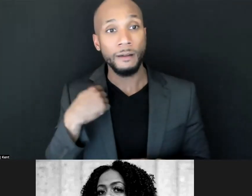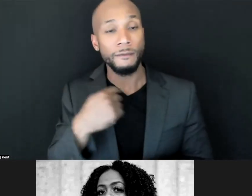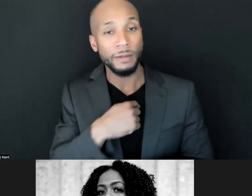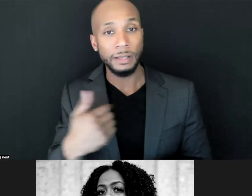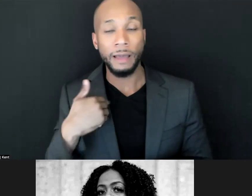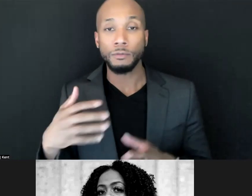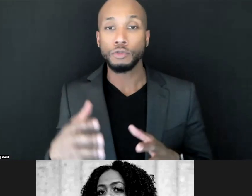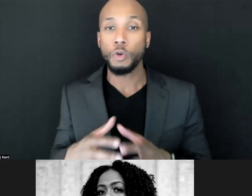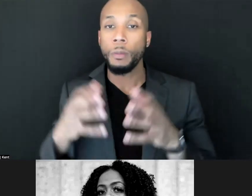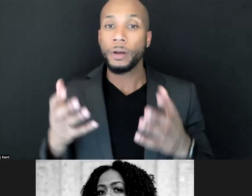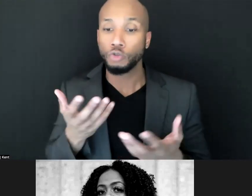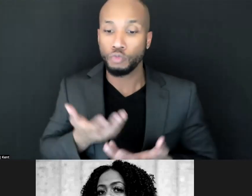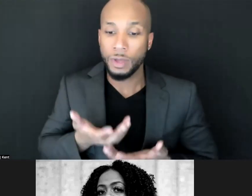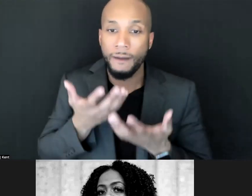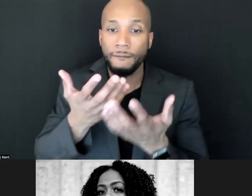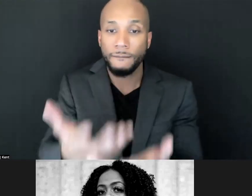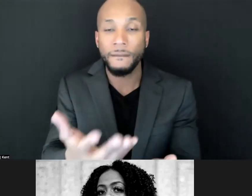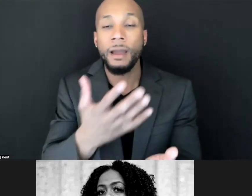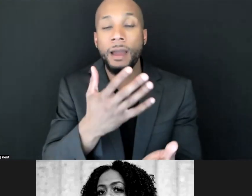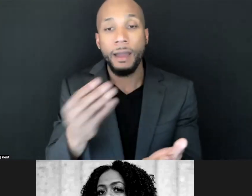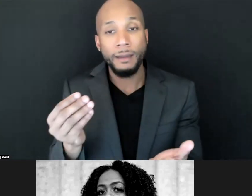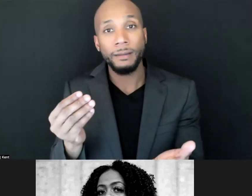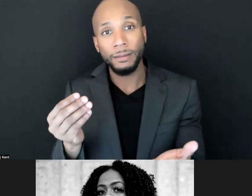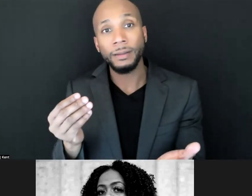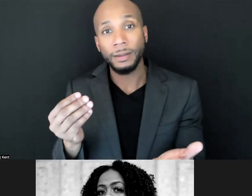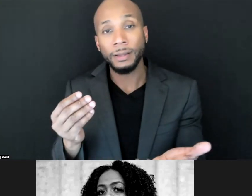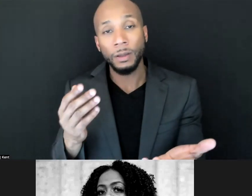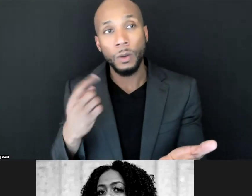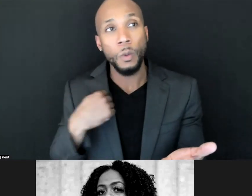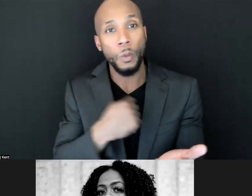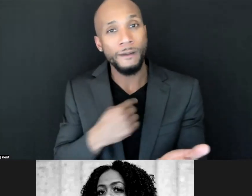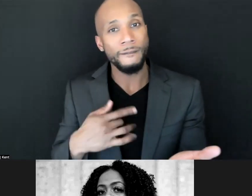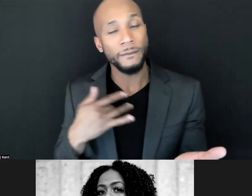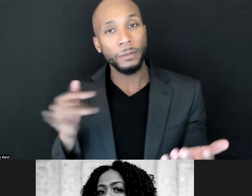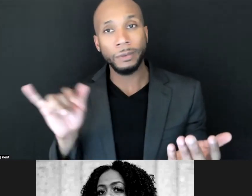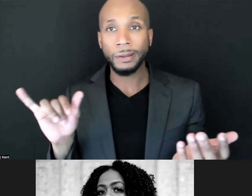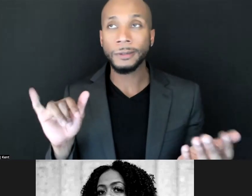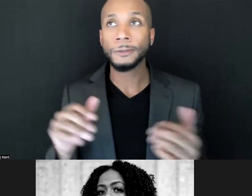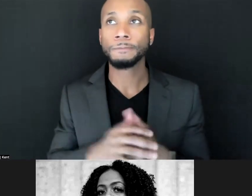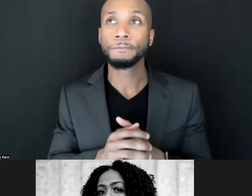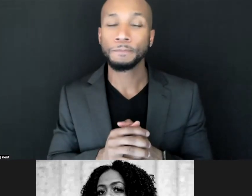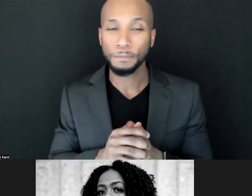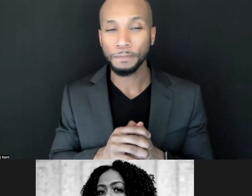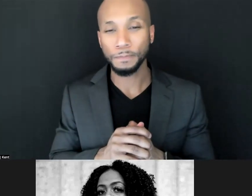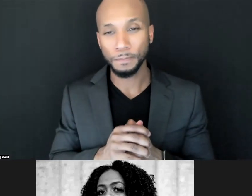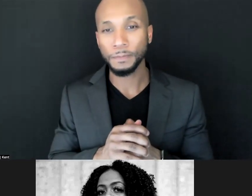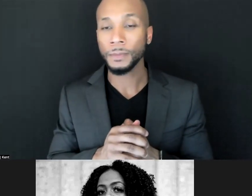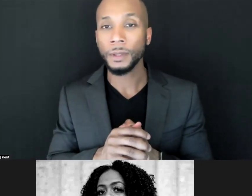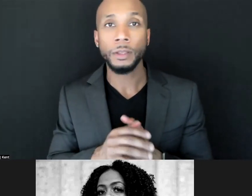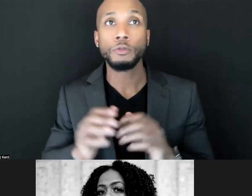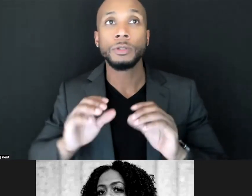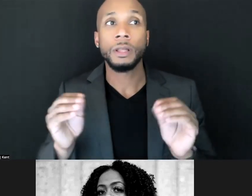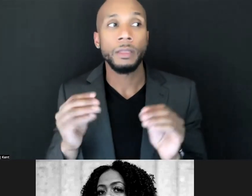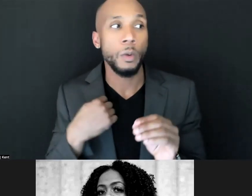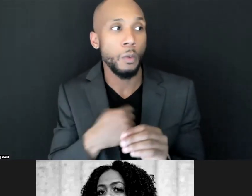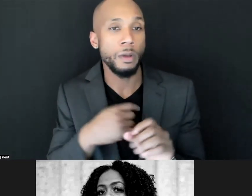give and feel is that I feel as though um, there's nothing we can do,